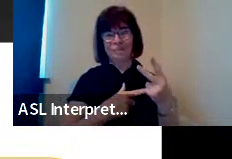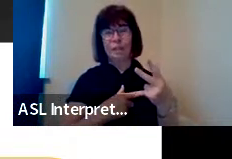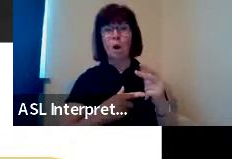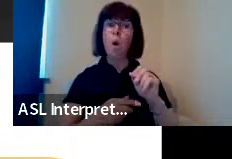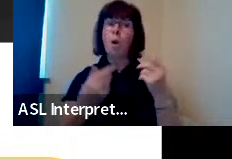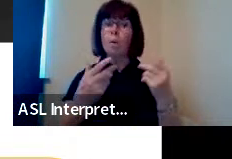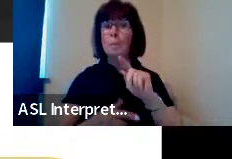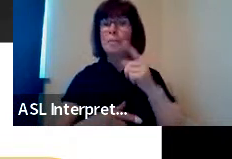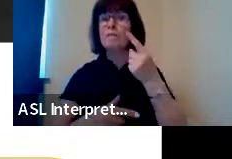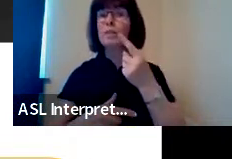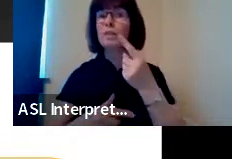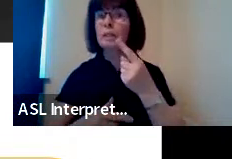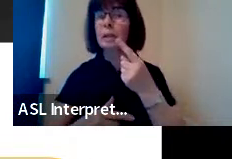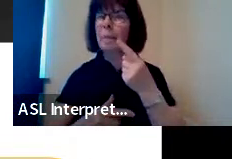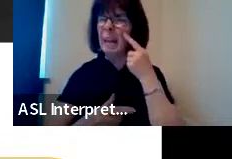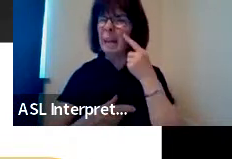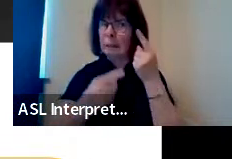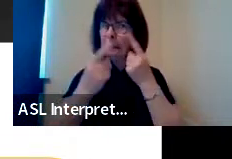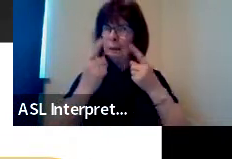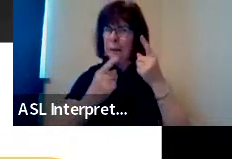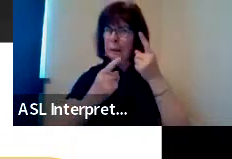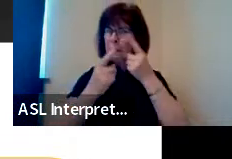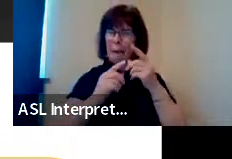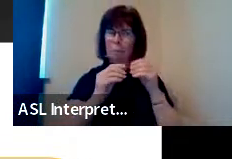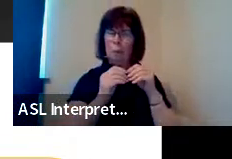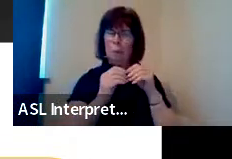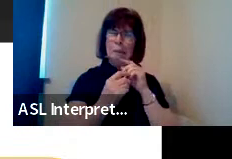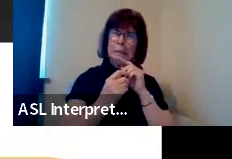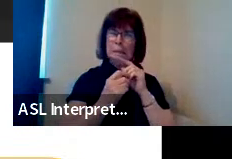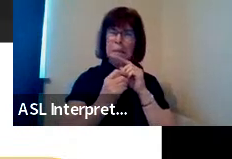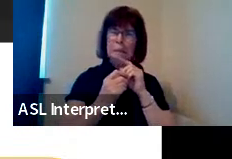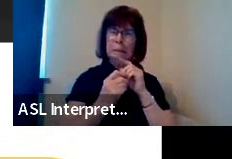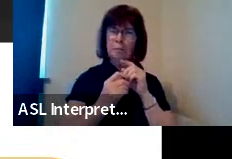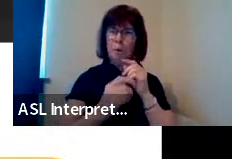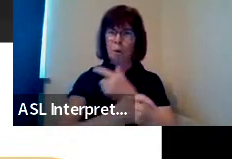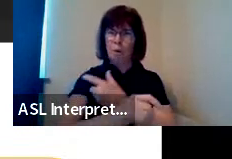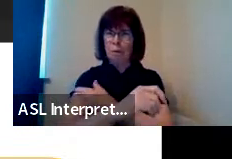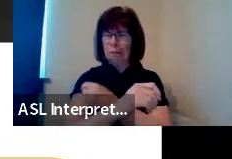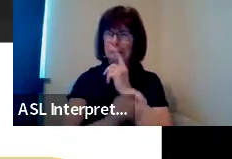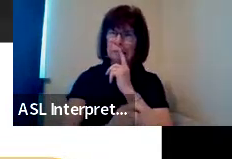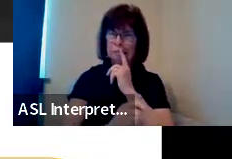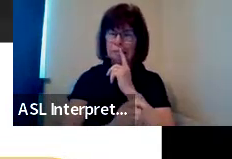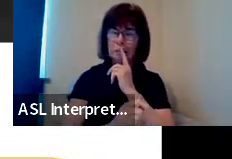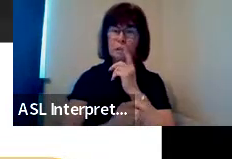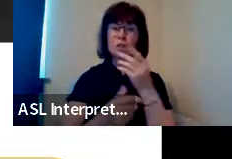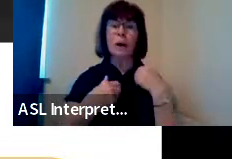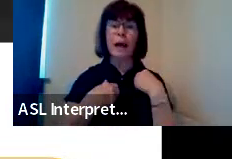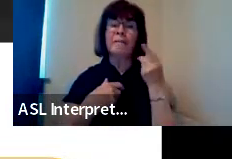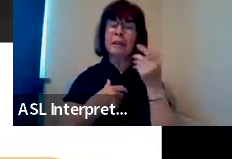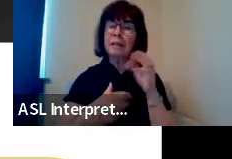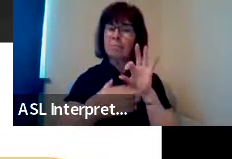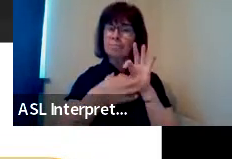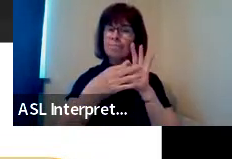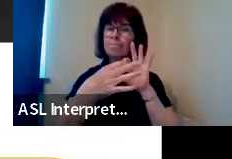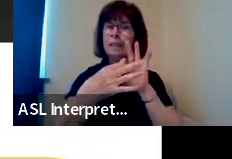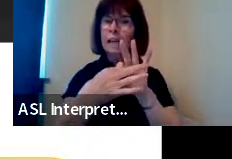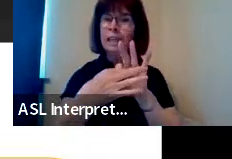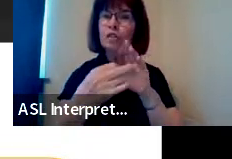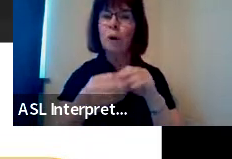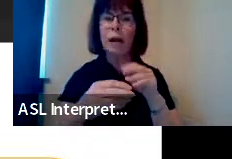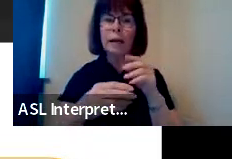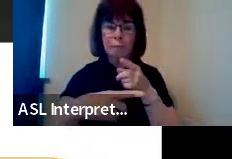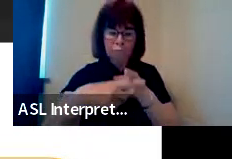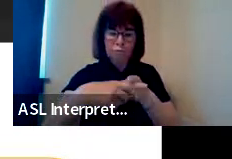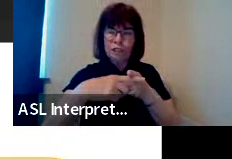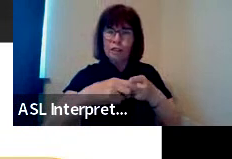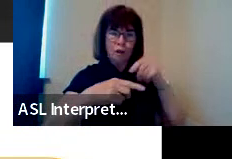first dose and were very concerned about getting more vaccines. And so just having that connection right at the street corner, being able to